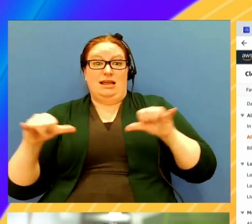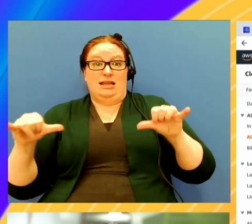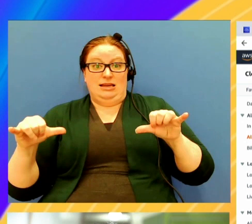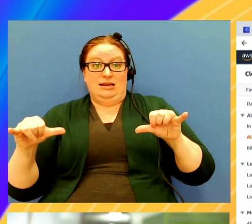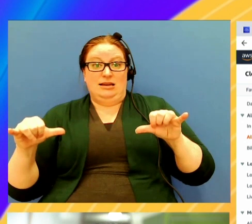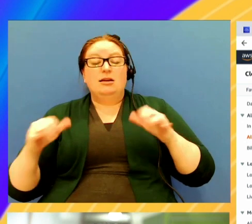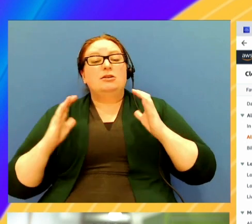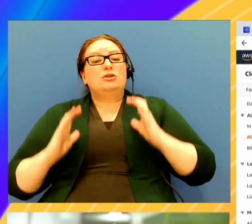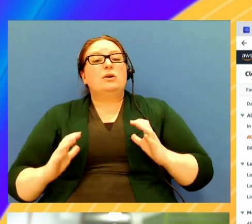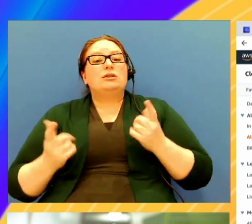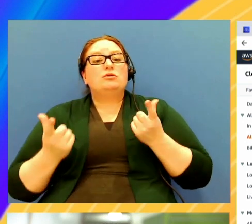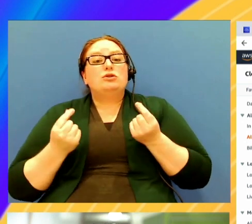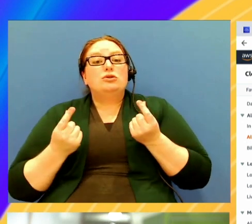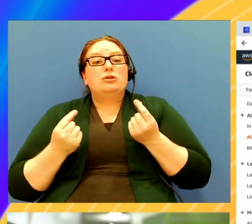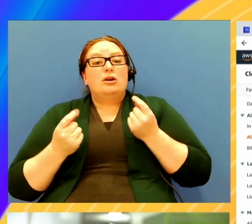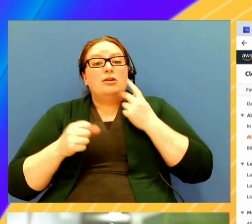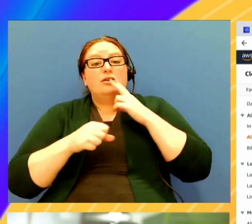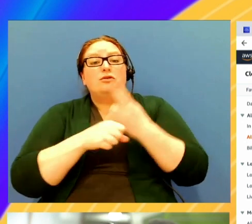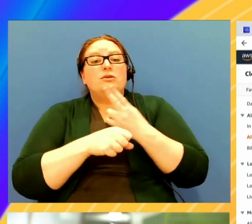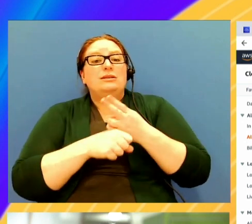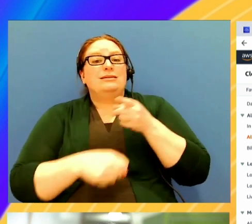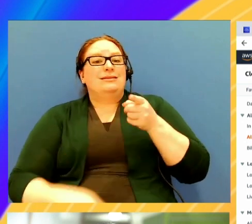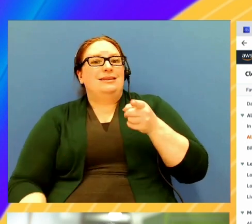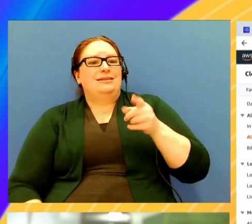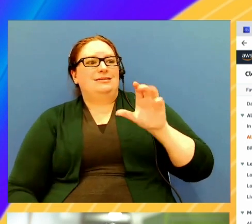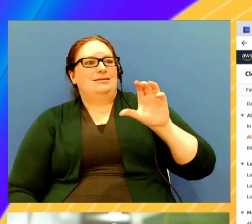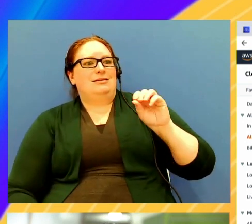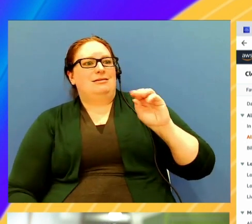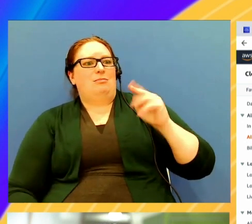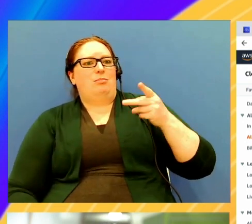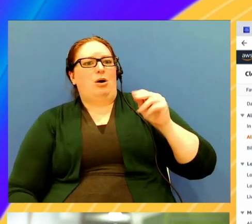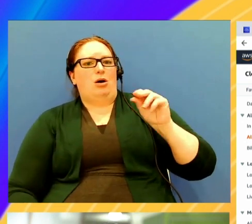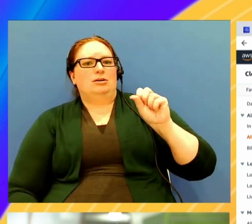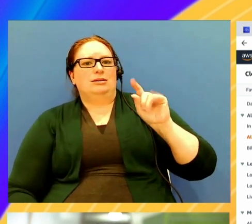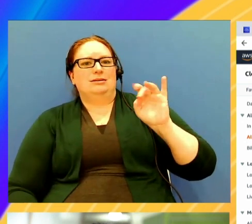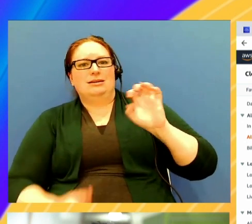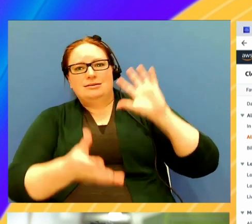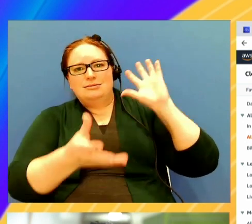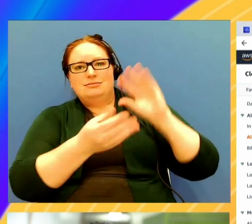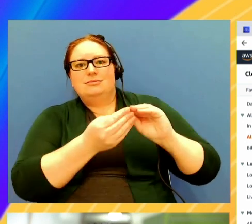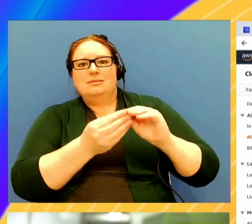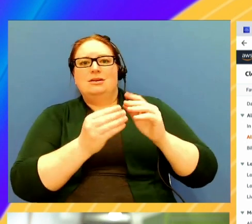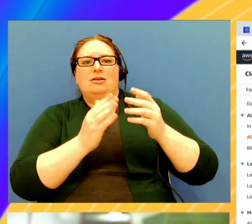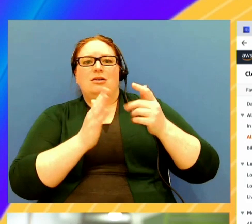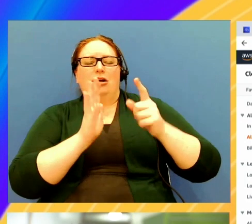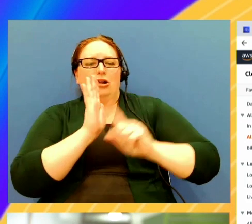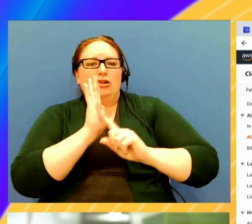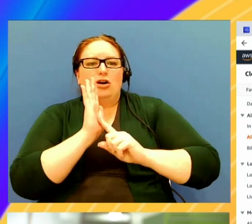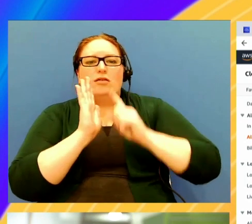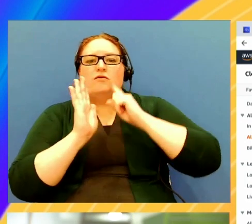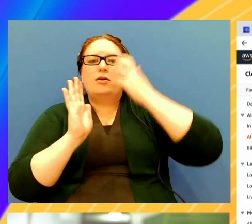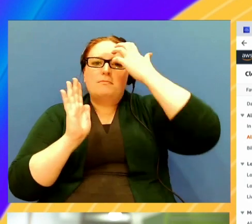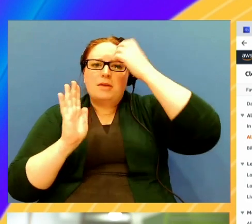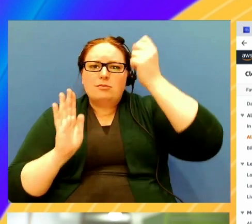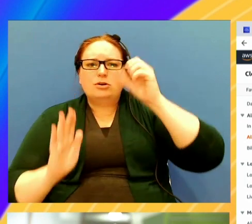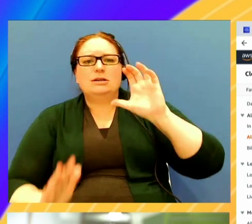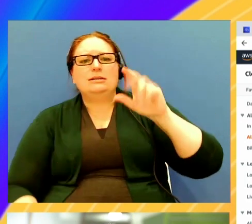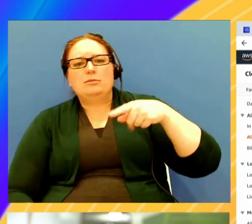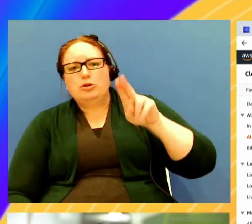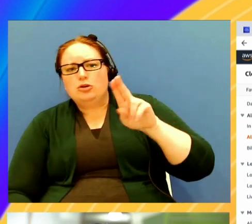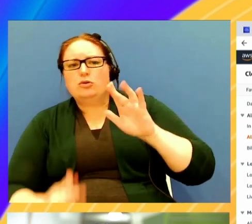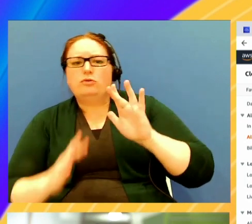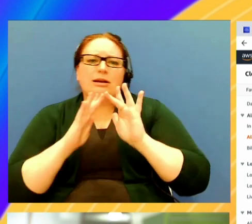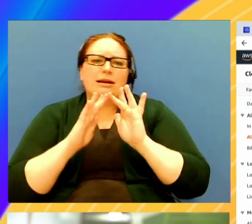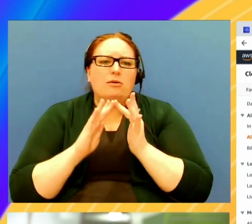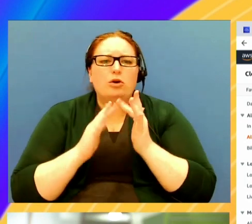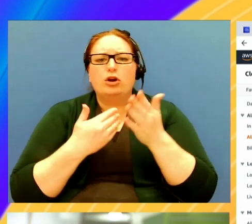leveraging this composite alarm so that they can combine like memory, CPU, and like maybe network or whatever their metric is,